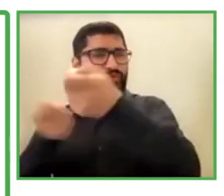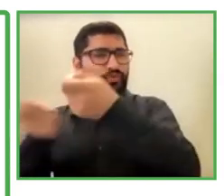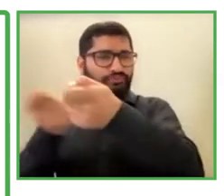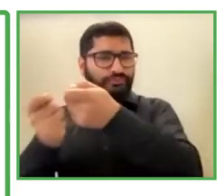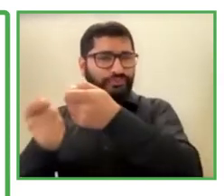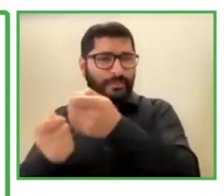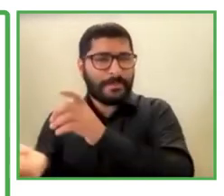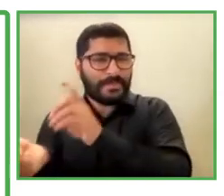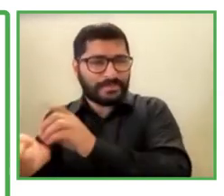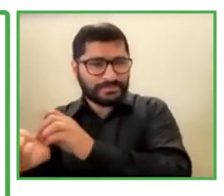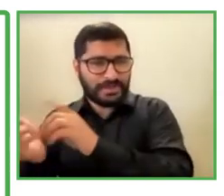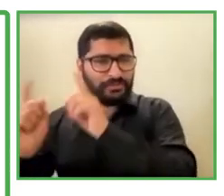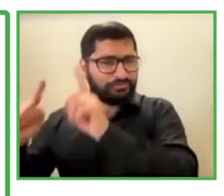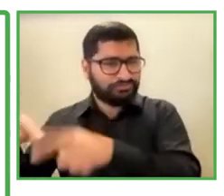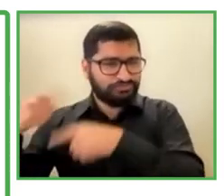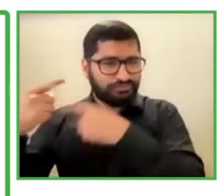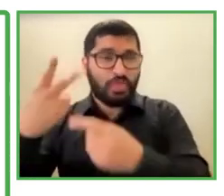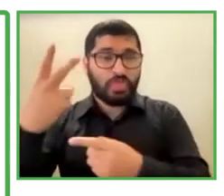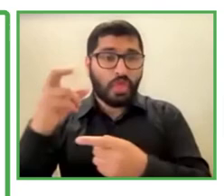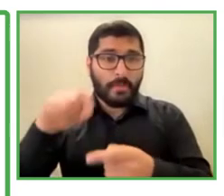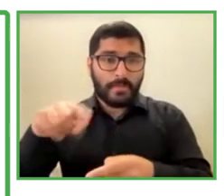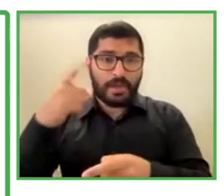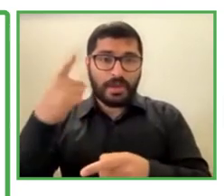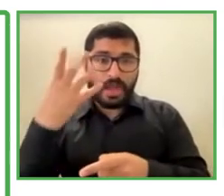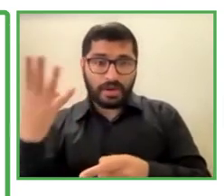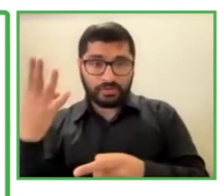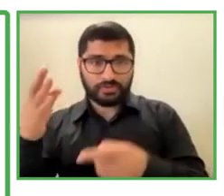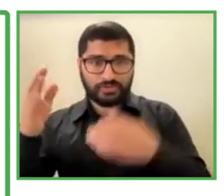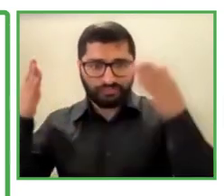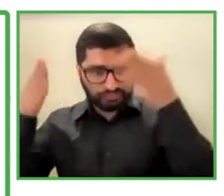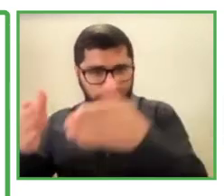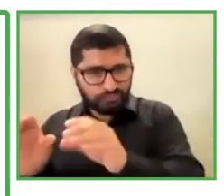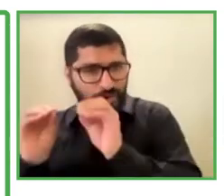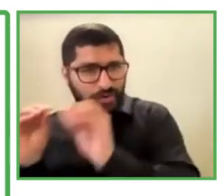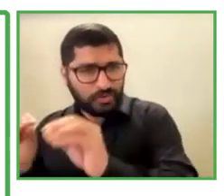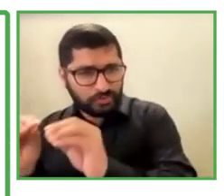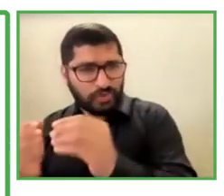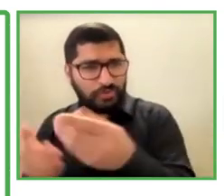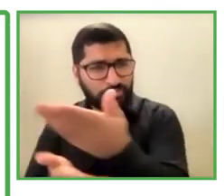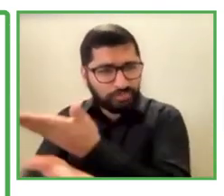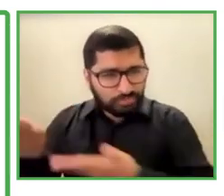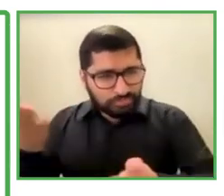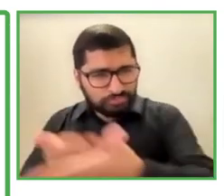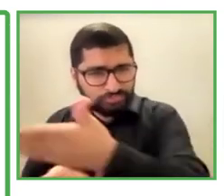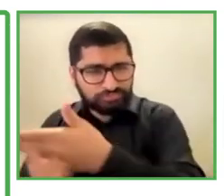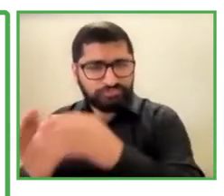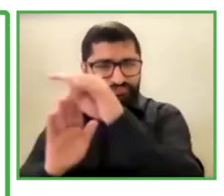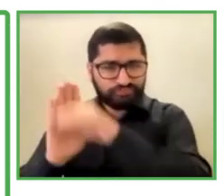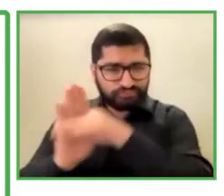year 2014. She manages the rehabilitation and the